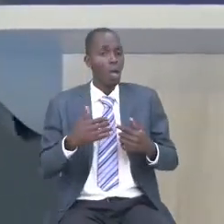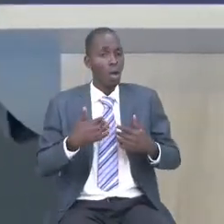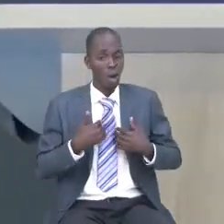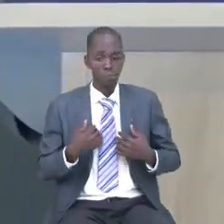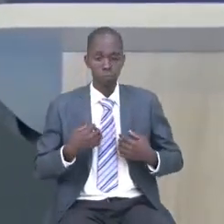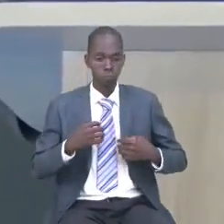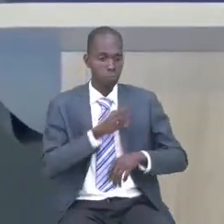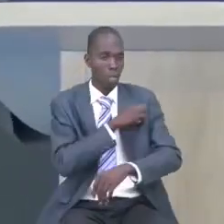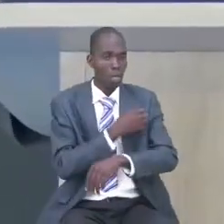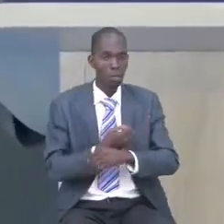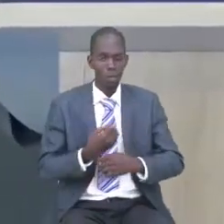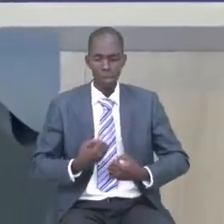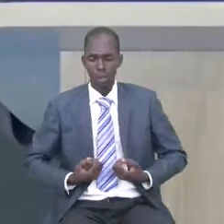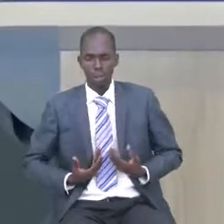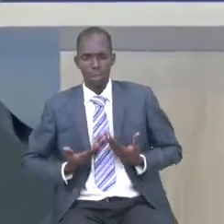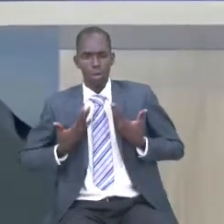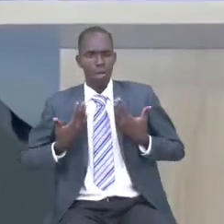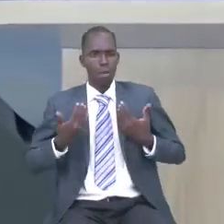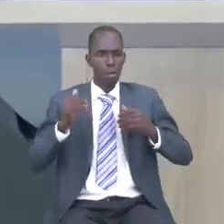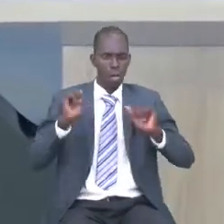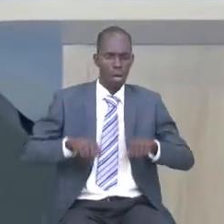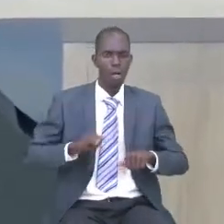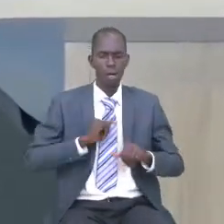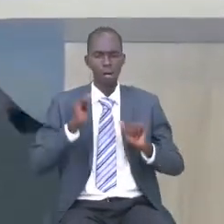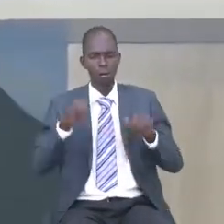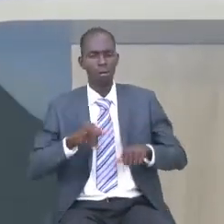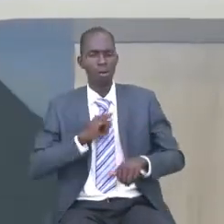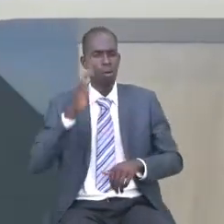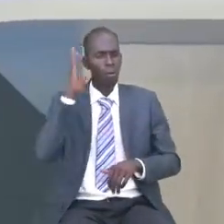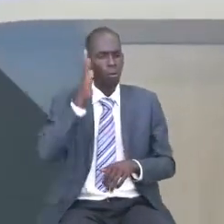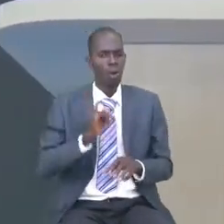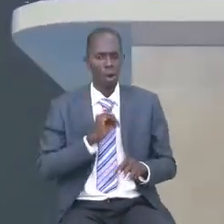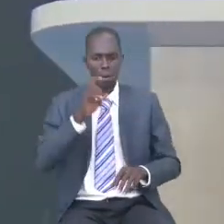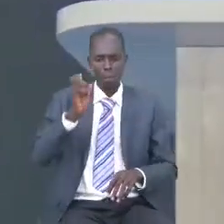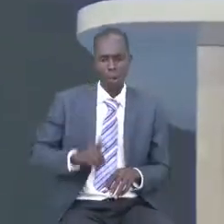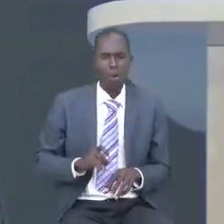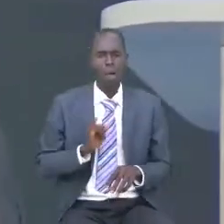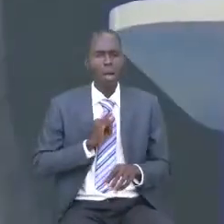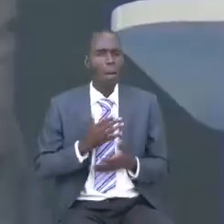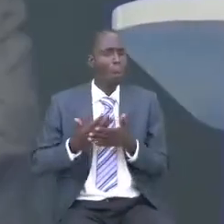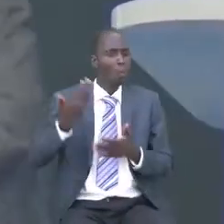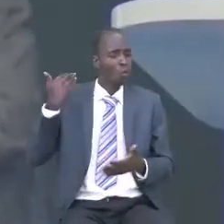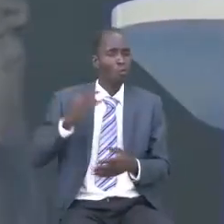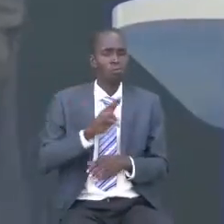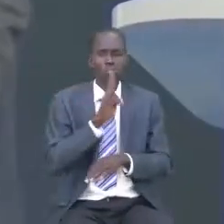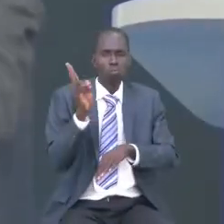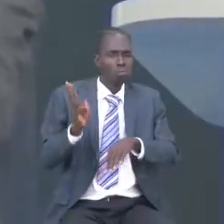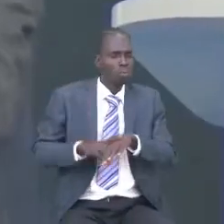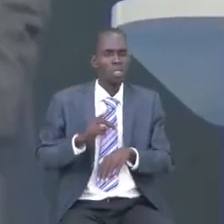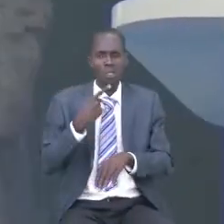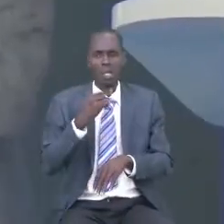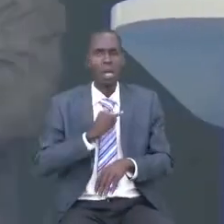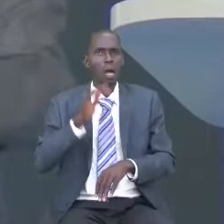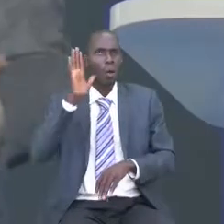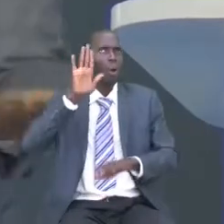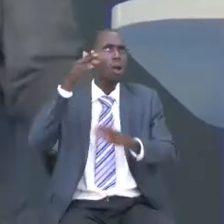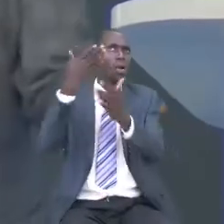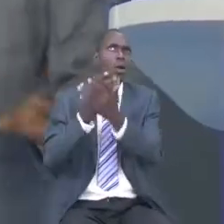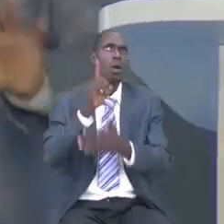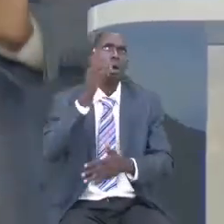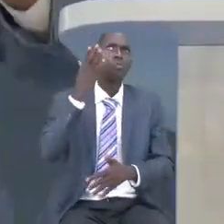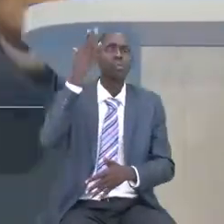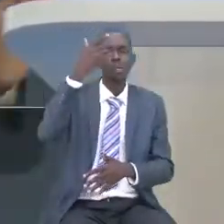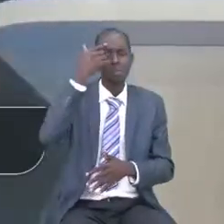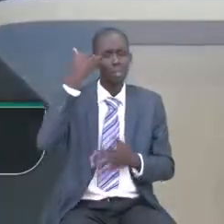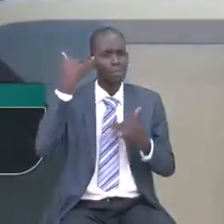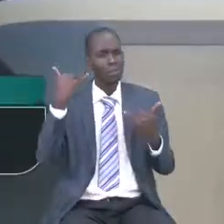up, saying, I will, I must, I can. I used to say, I'm going to get there, but now with all the opposite, there's